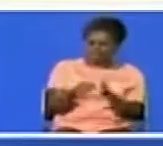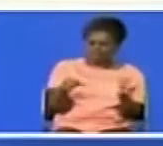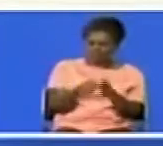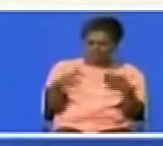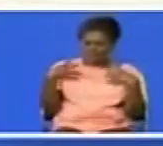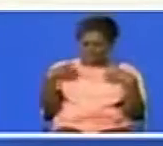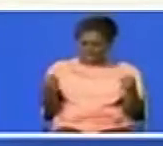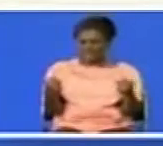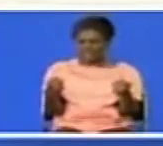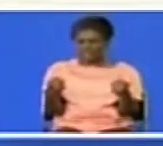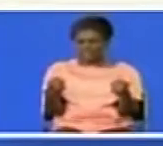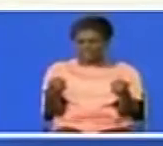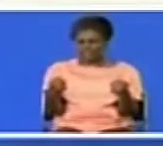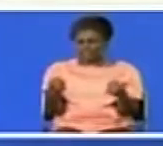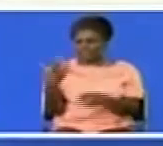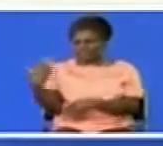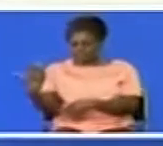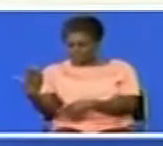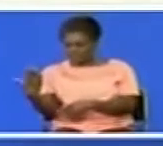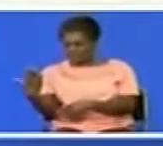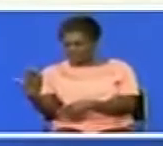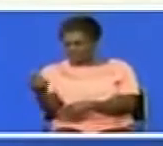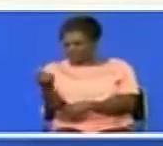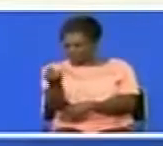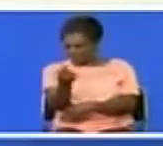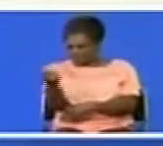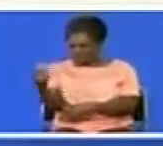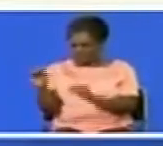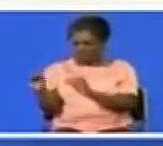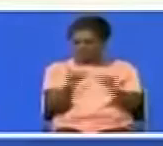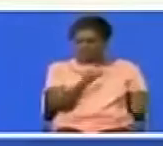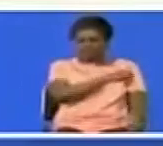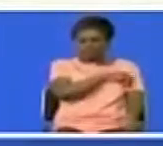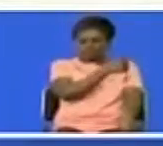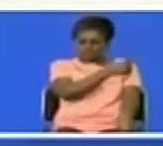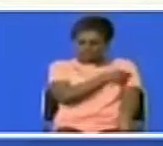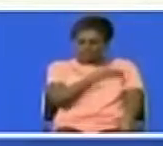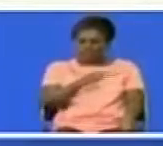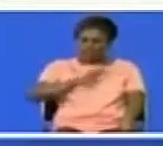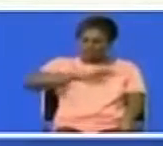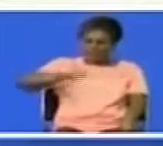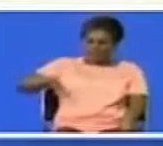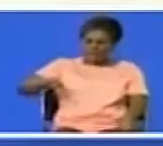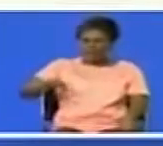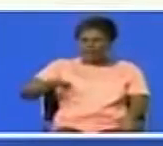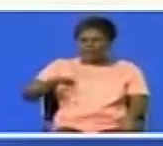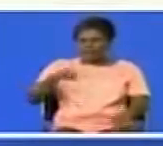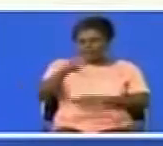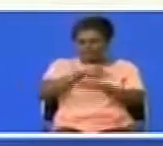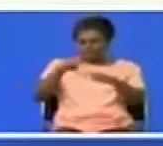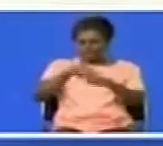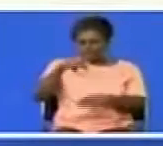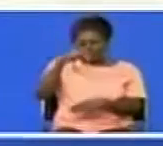health facilities, so that the few referral hospitals that were supposed to stay with the national government, when they attempt